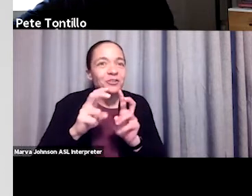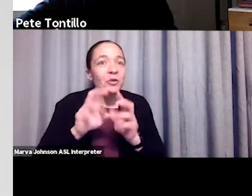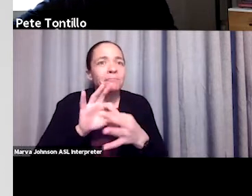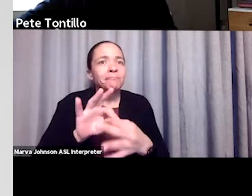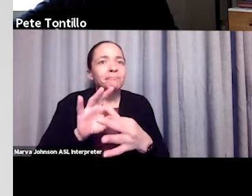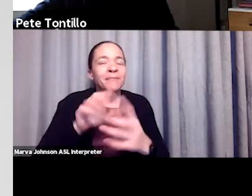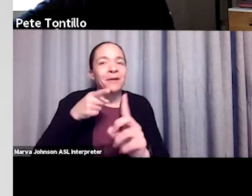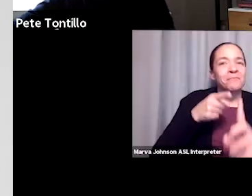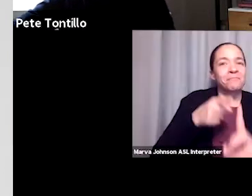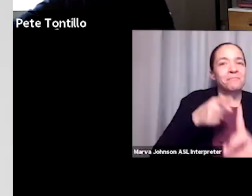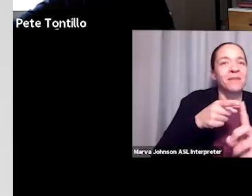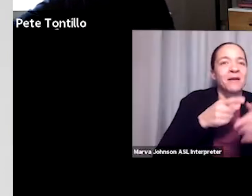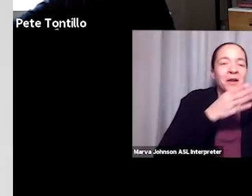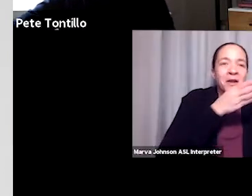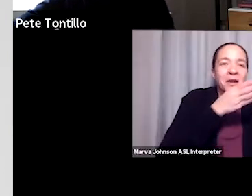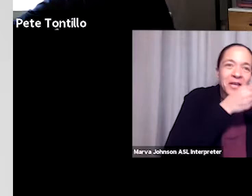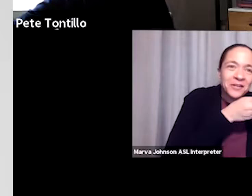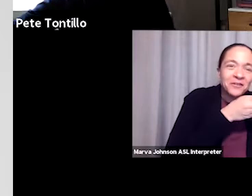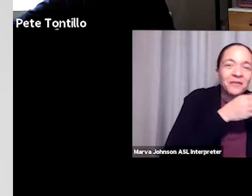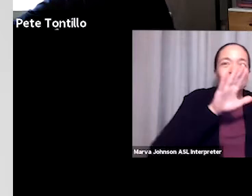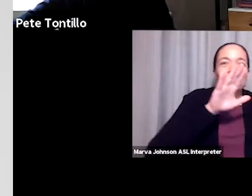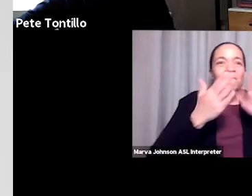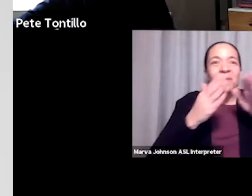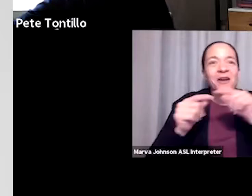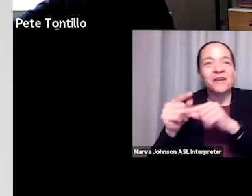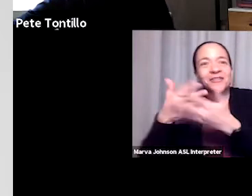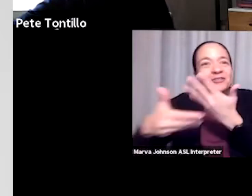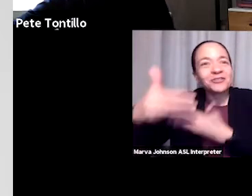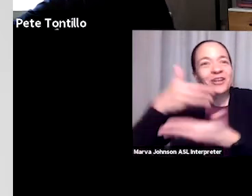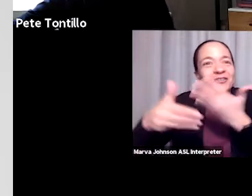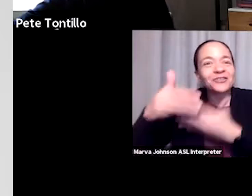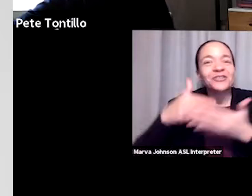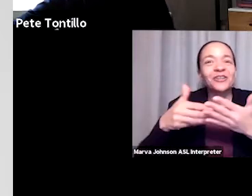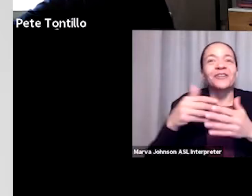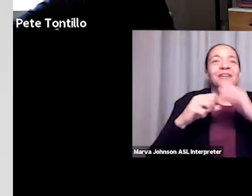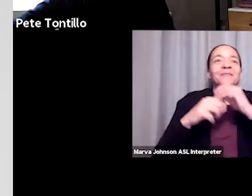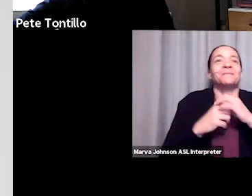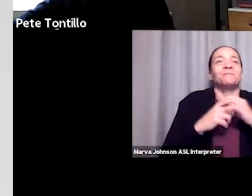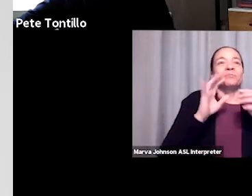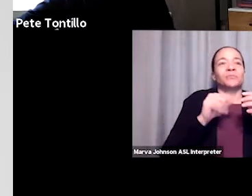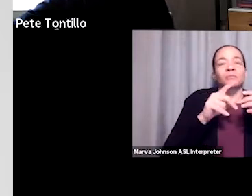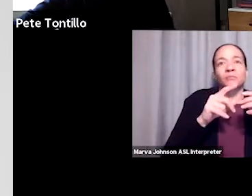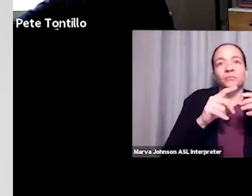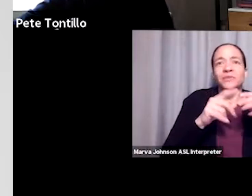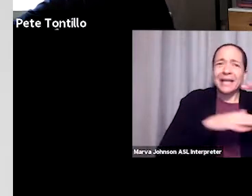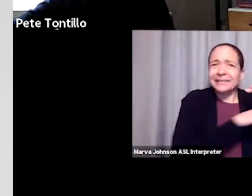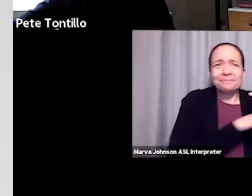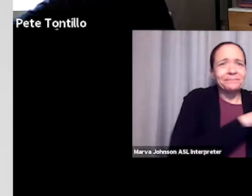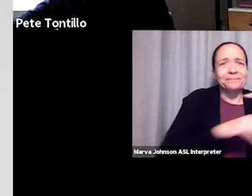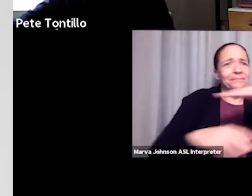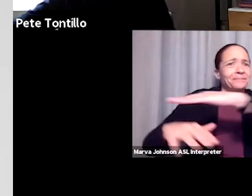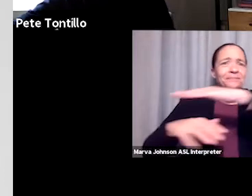core of individual versus social that we were tapping into earlier. It's such a foundational narrative that underpins a lot of these issue